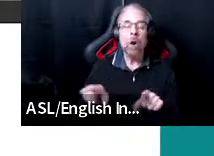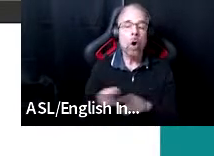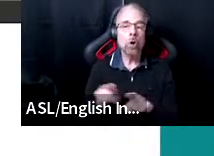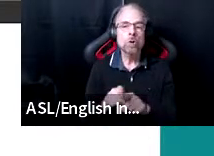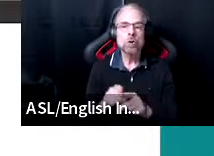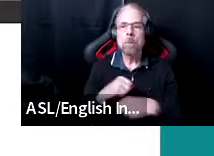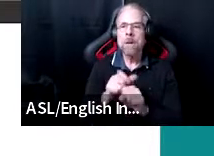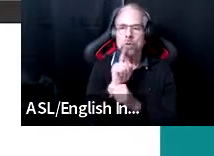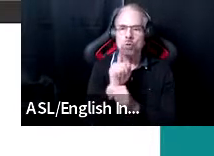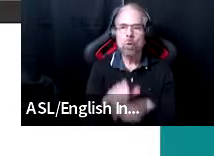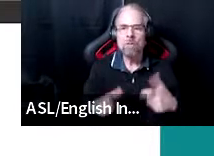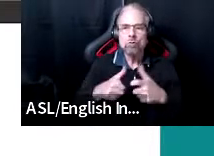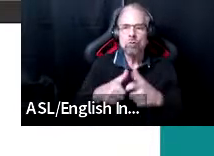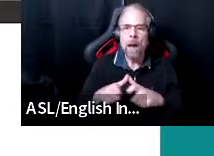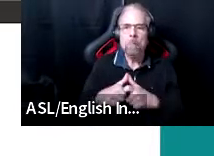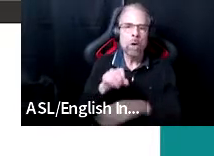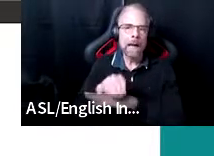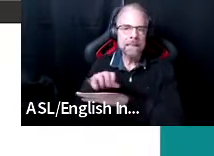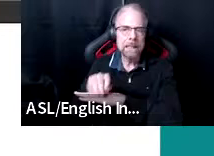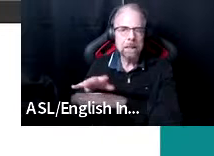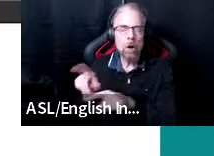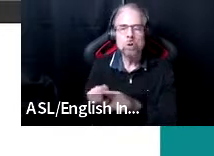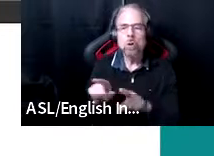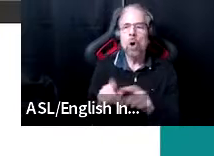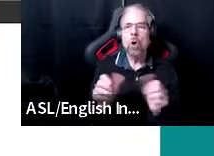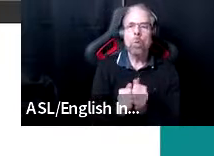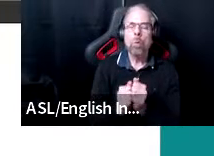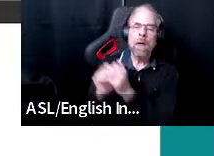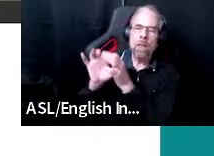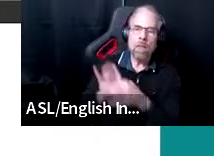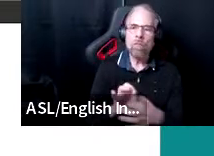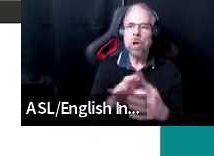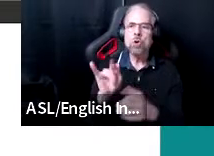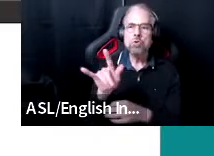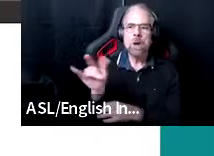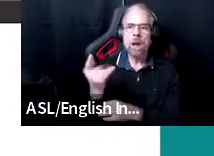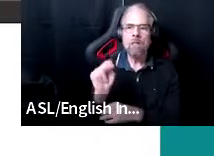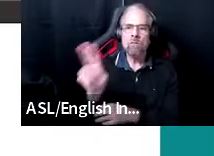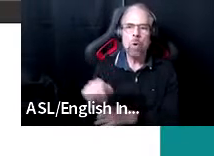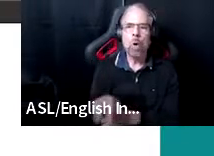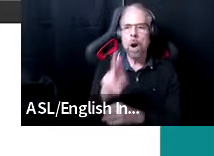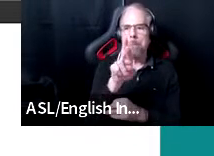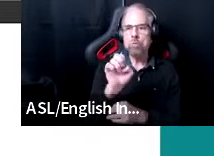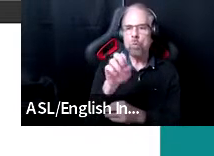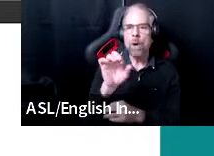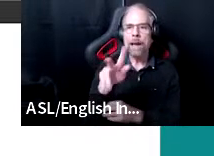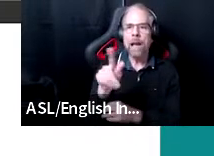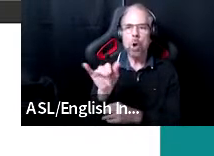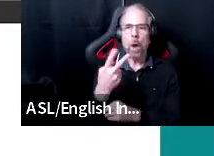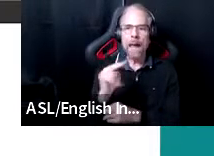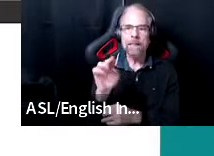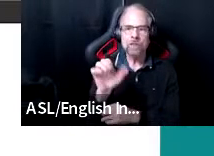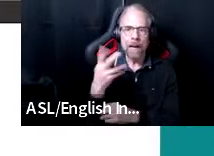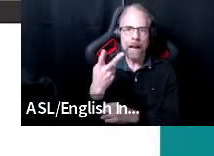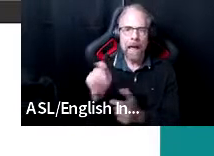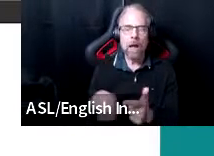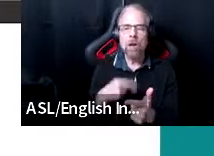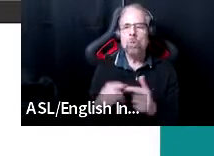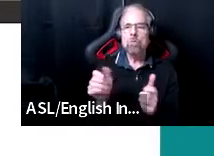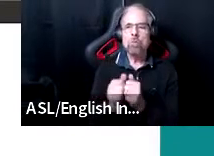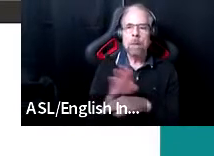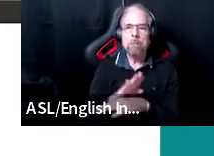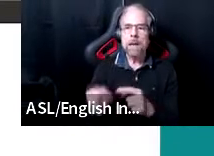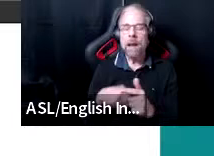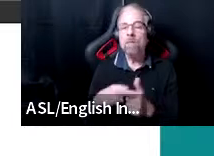consultation, as well as the Uniform Relocation Act on residential and commercial displacement, and the Executive Order